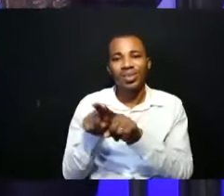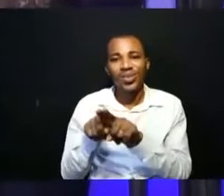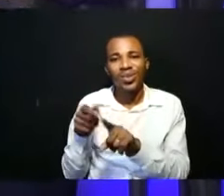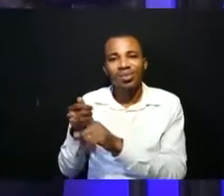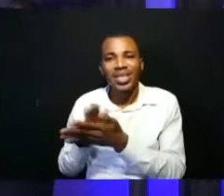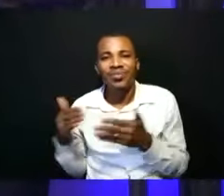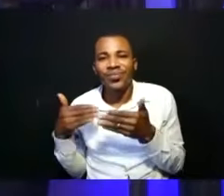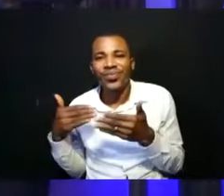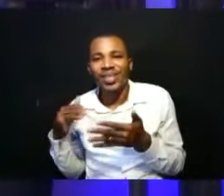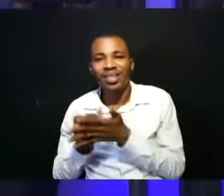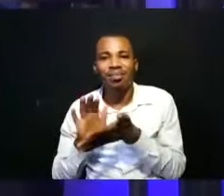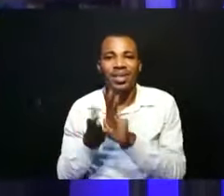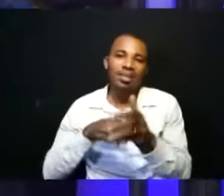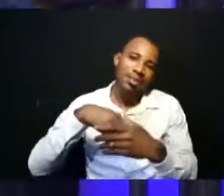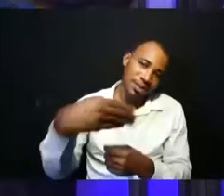bow